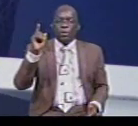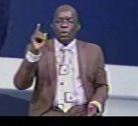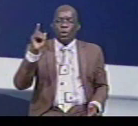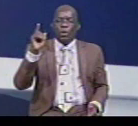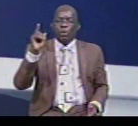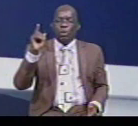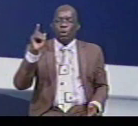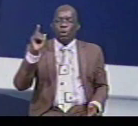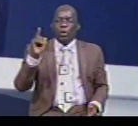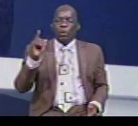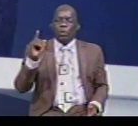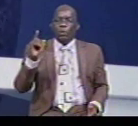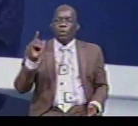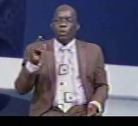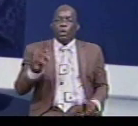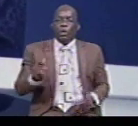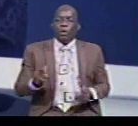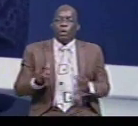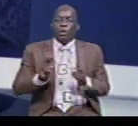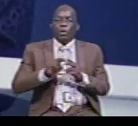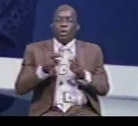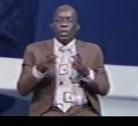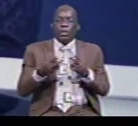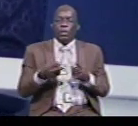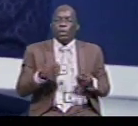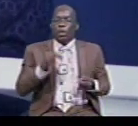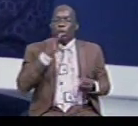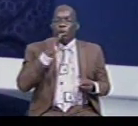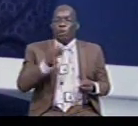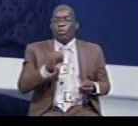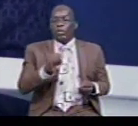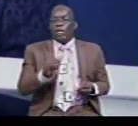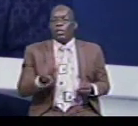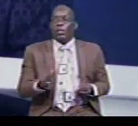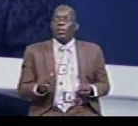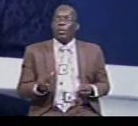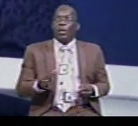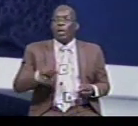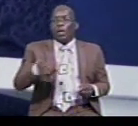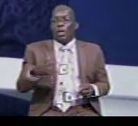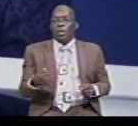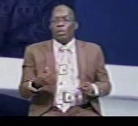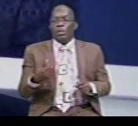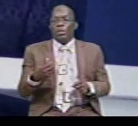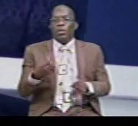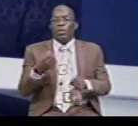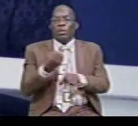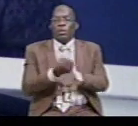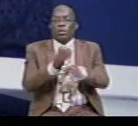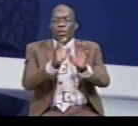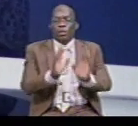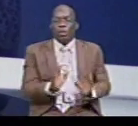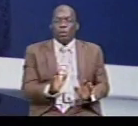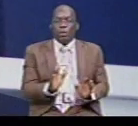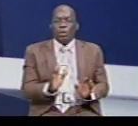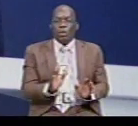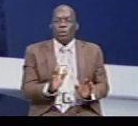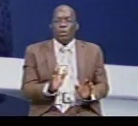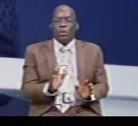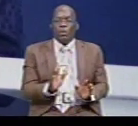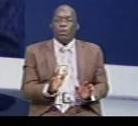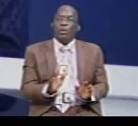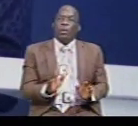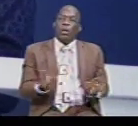Jesus' name. Thank you, Lord, because you know you are faster. Be with us as this program continues. And we pray in the